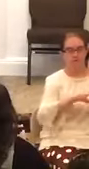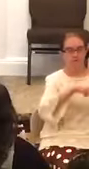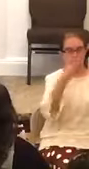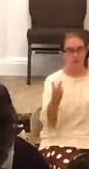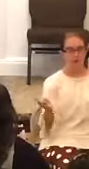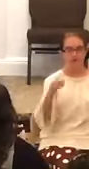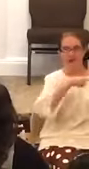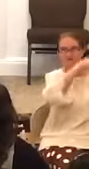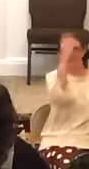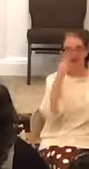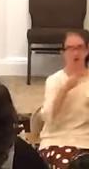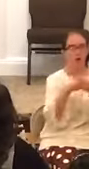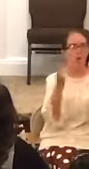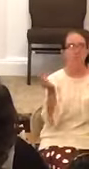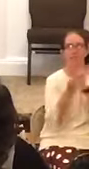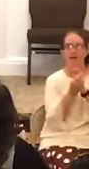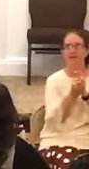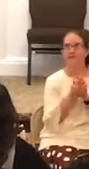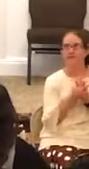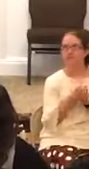on his face in repentance.